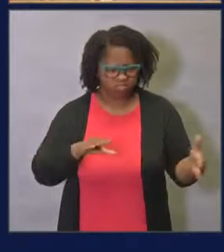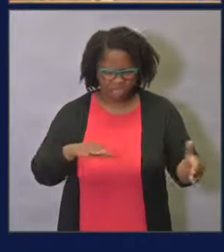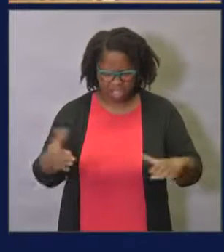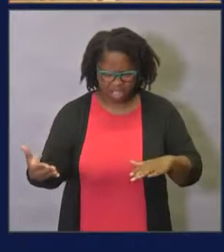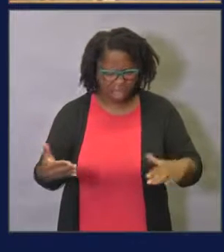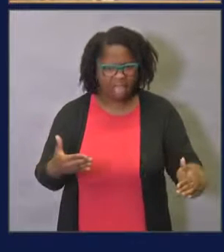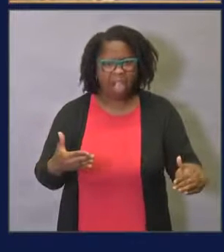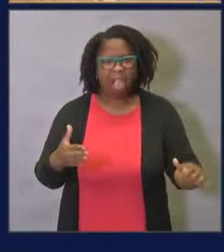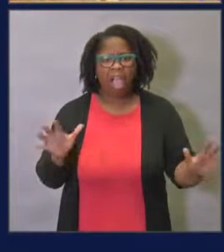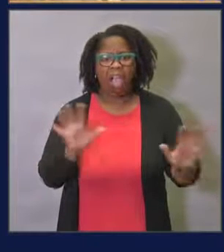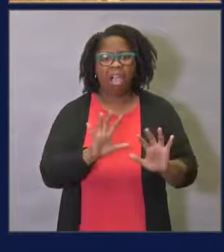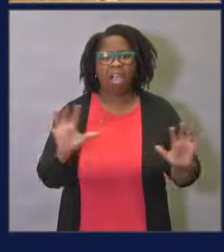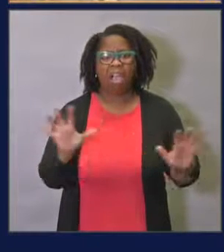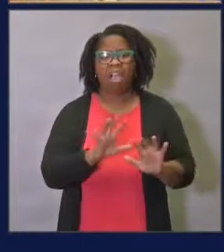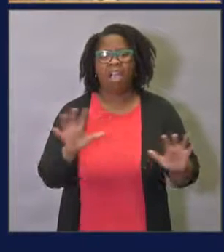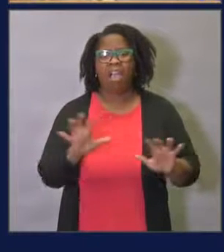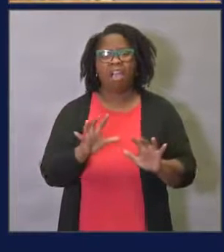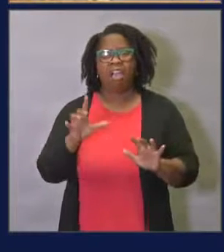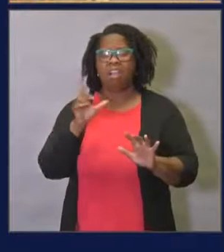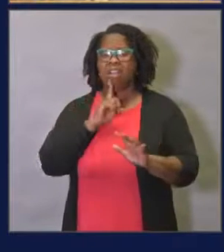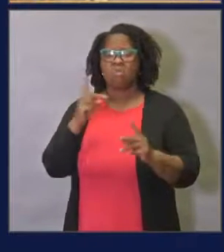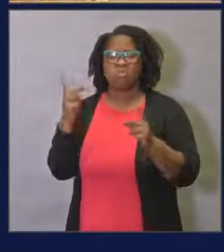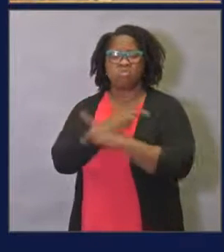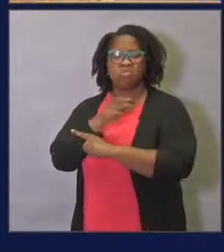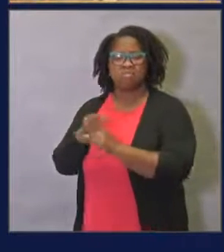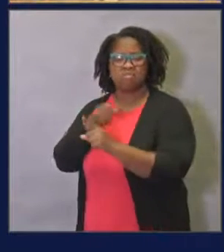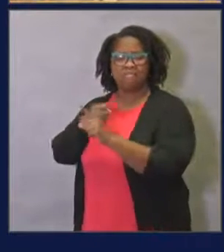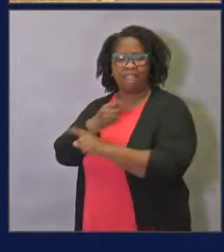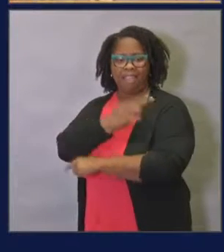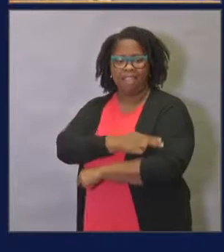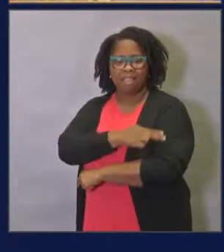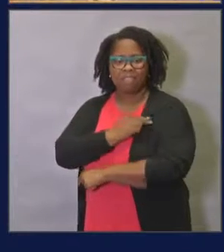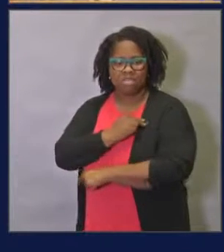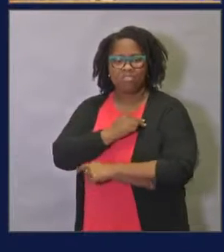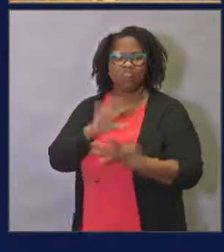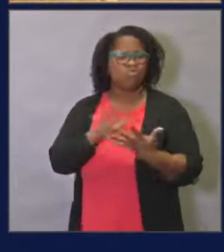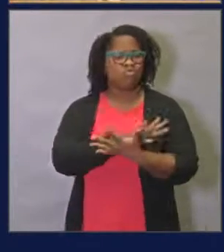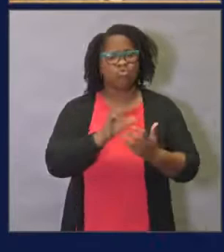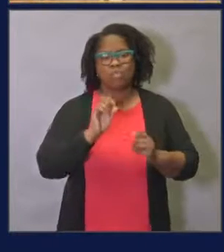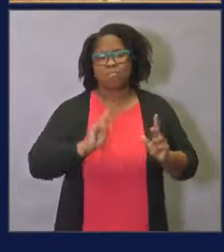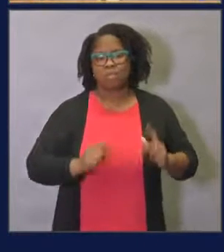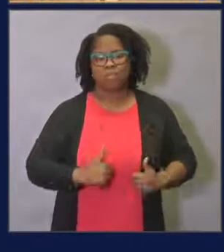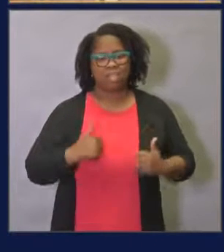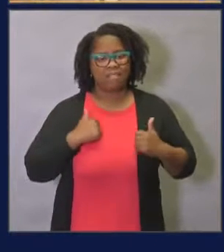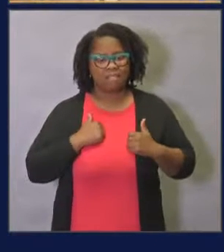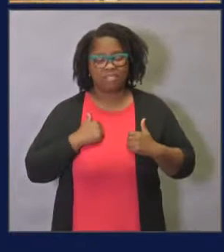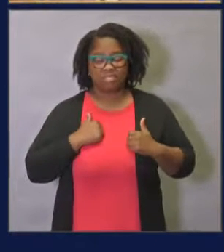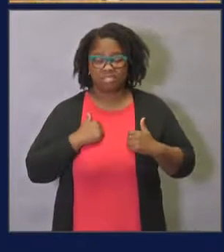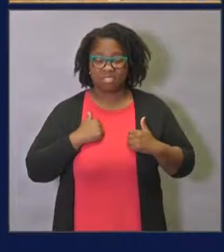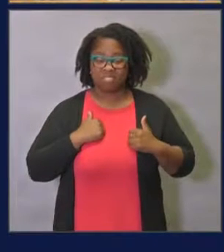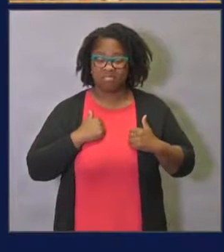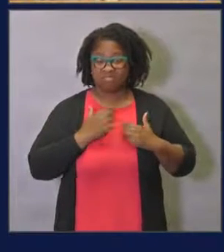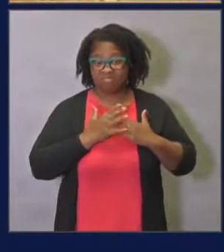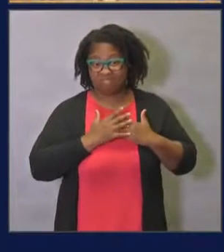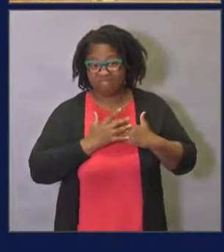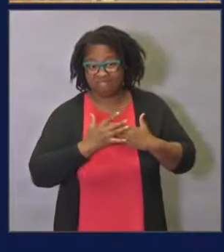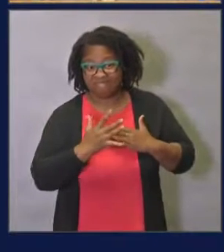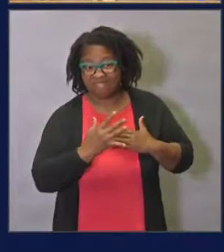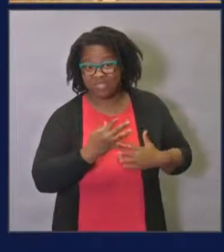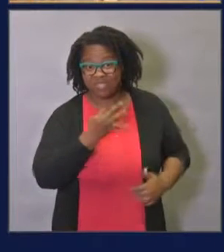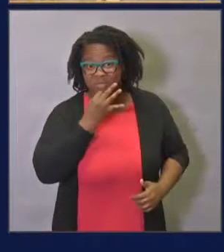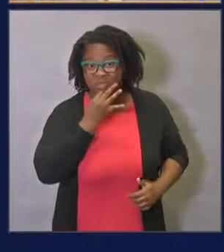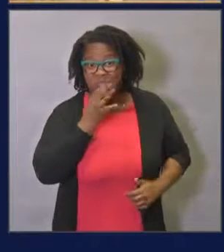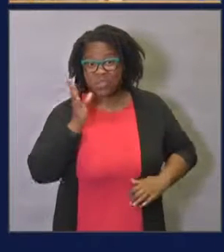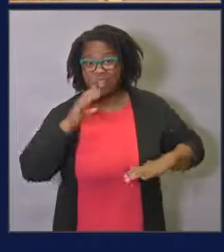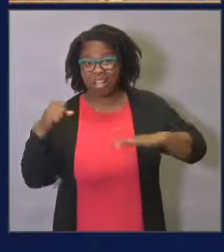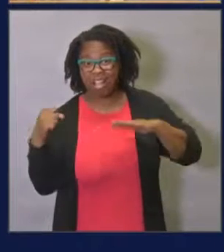really devastating for our hospitals and for people's lives. In just a couple of days, there are likely to be over 5,000